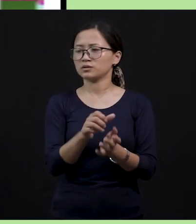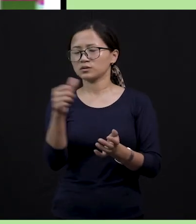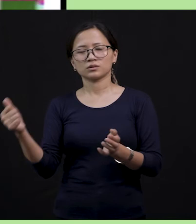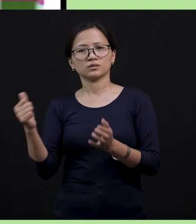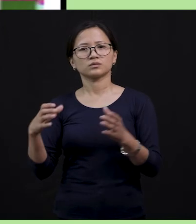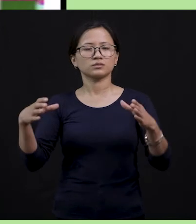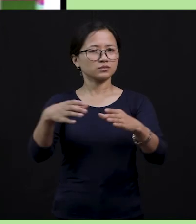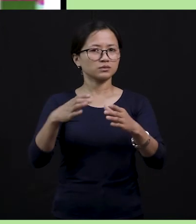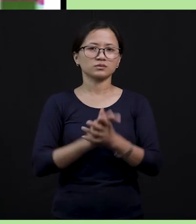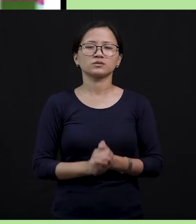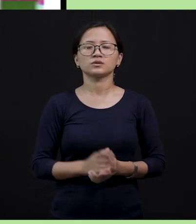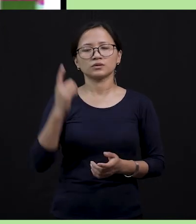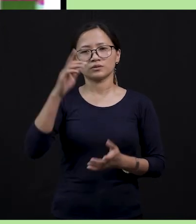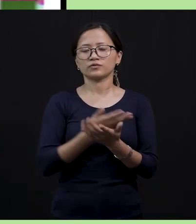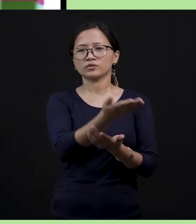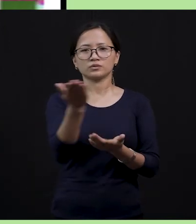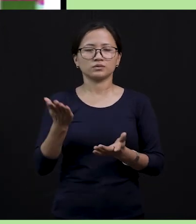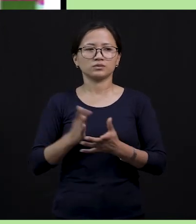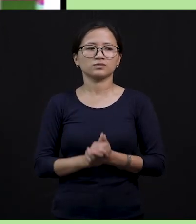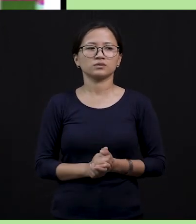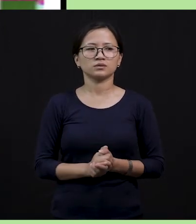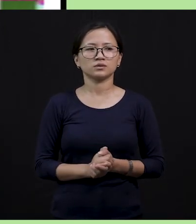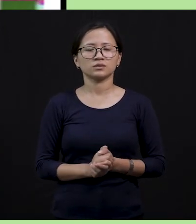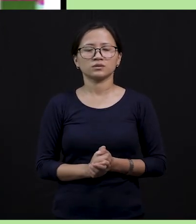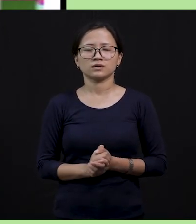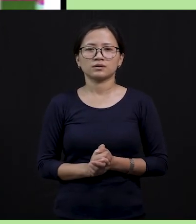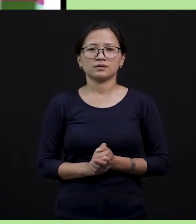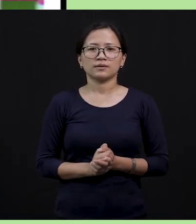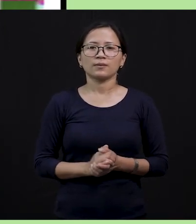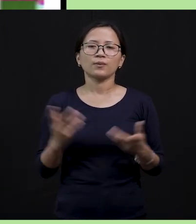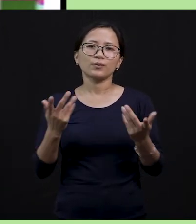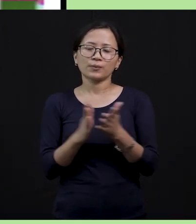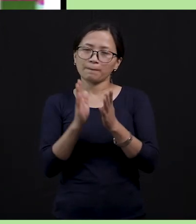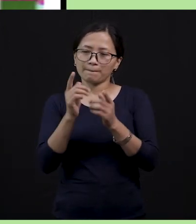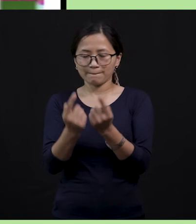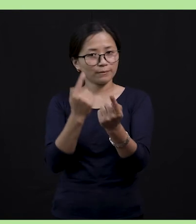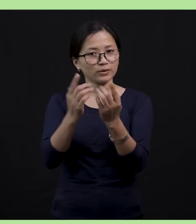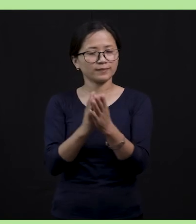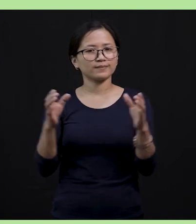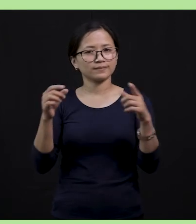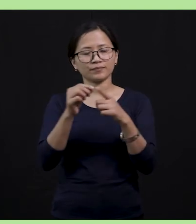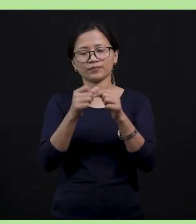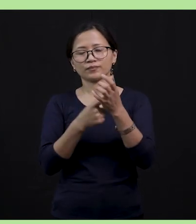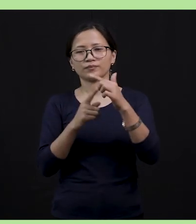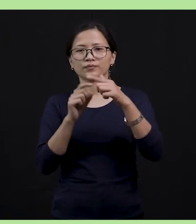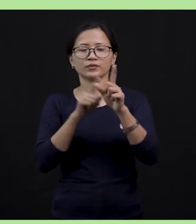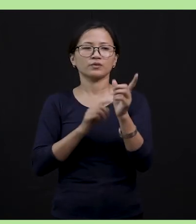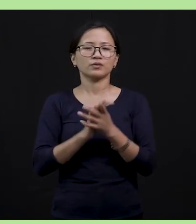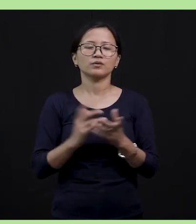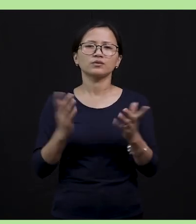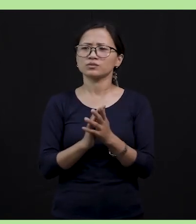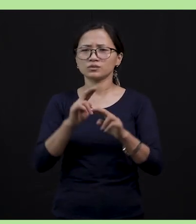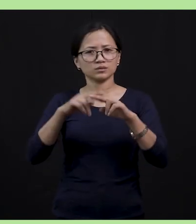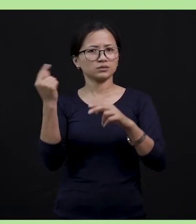other political party, that is one for you. So that is what the political party is all about. Now, what is the